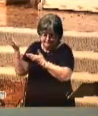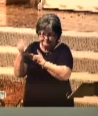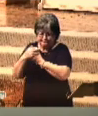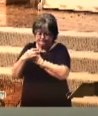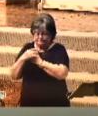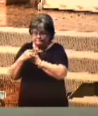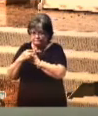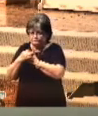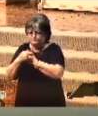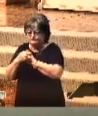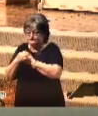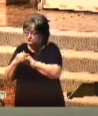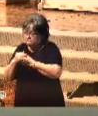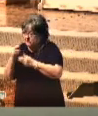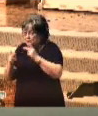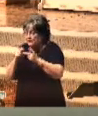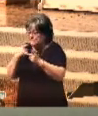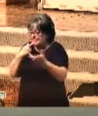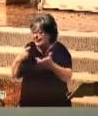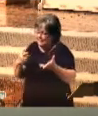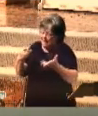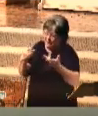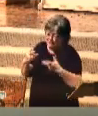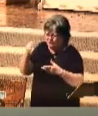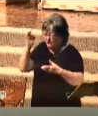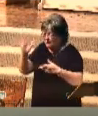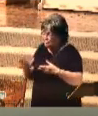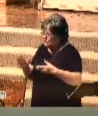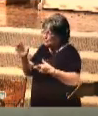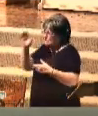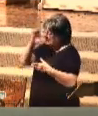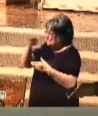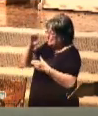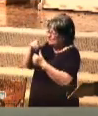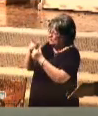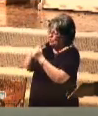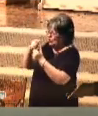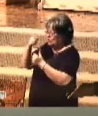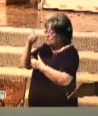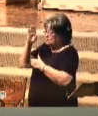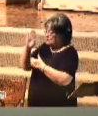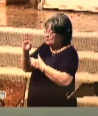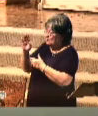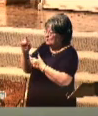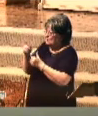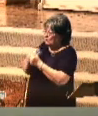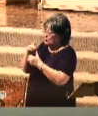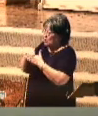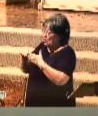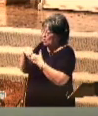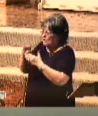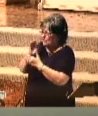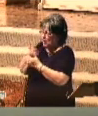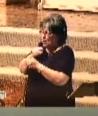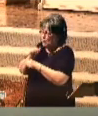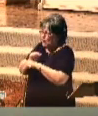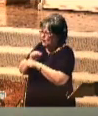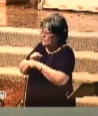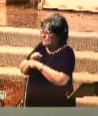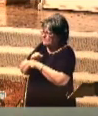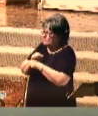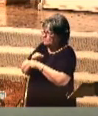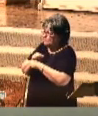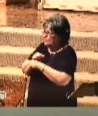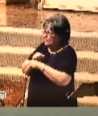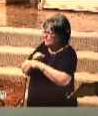For those who would say, preacher, this thing of seeking God with the first dollar of our work, seek ye first the kingdom of